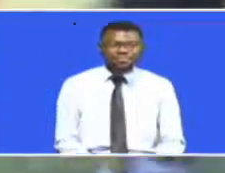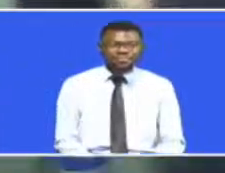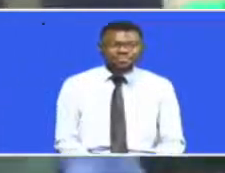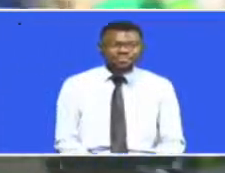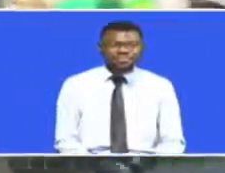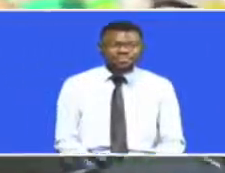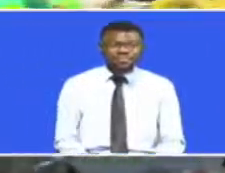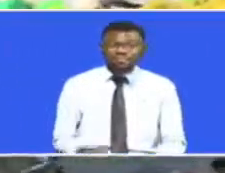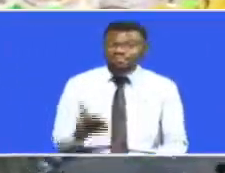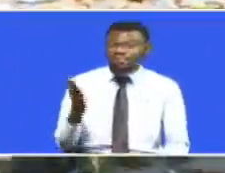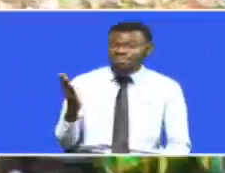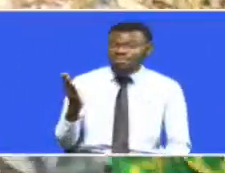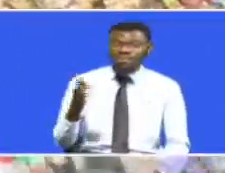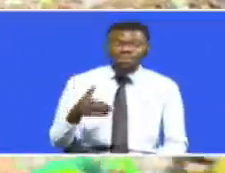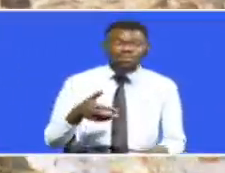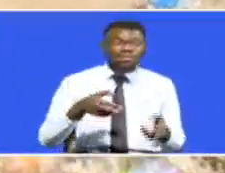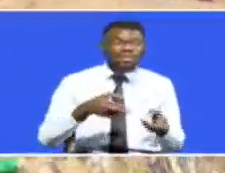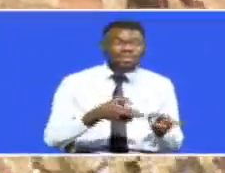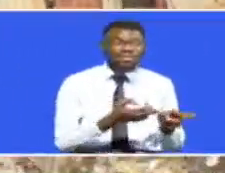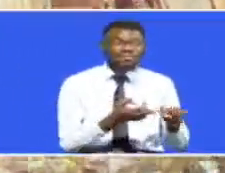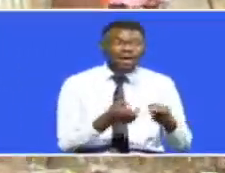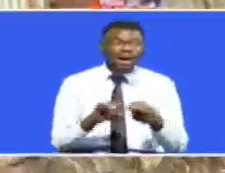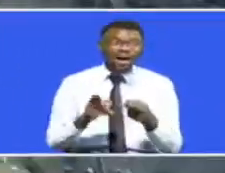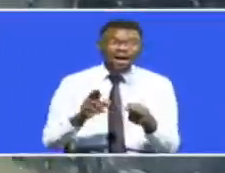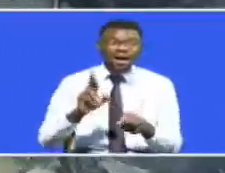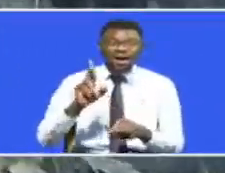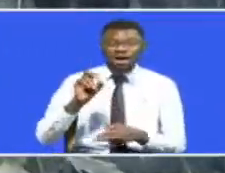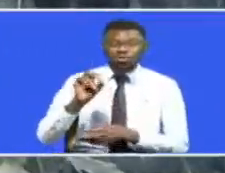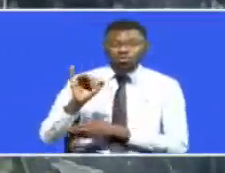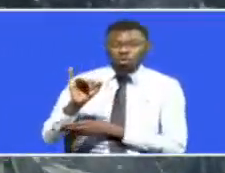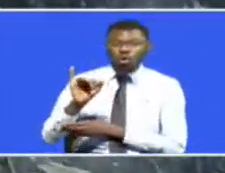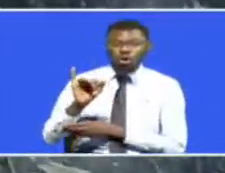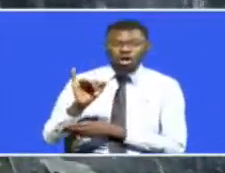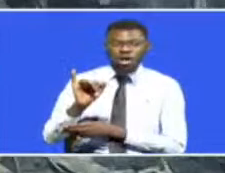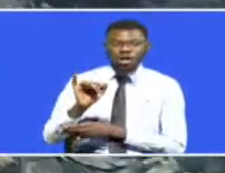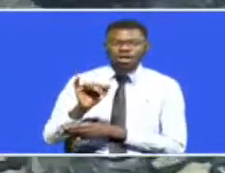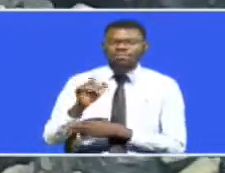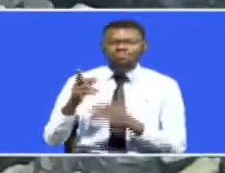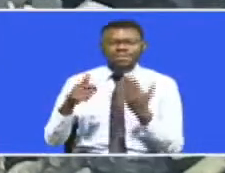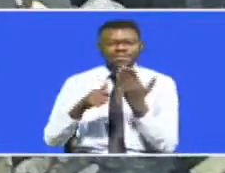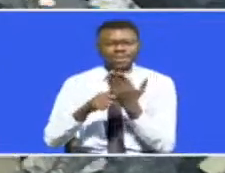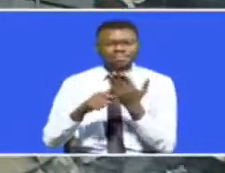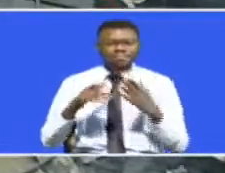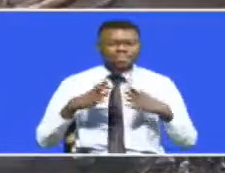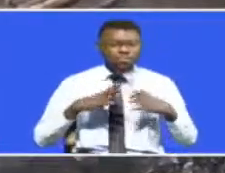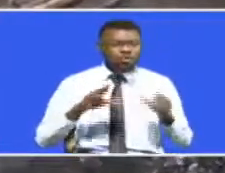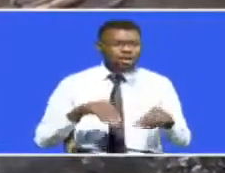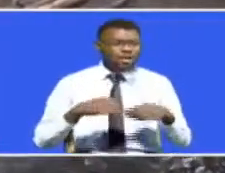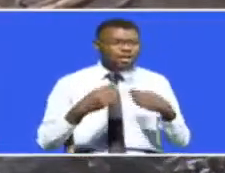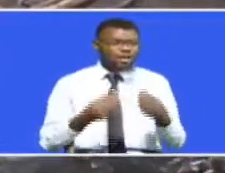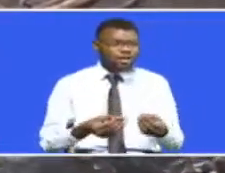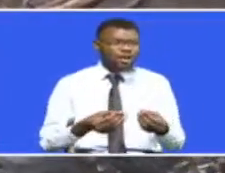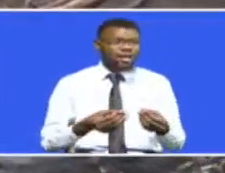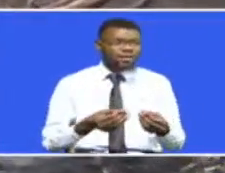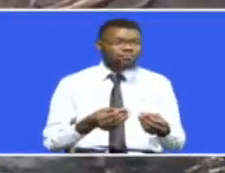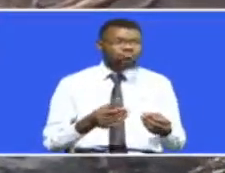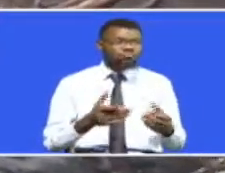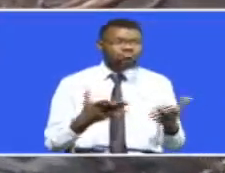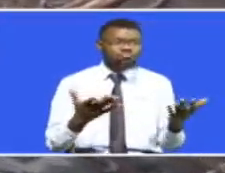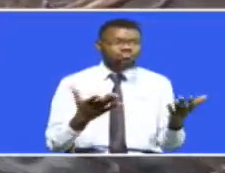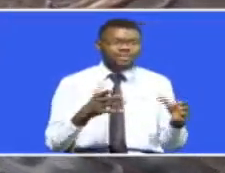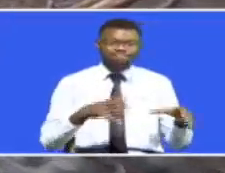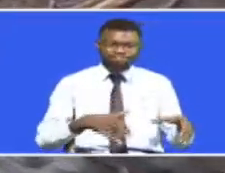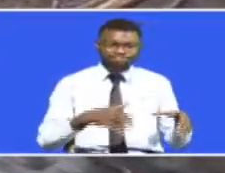This is River Roe. In local name, they call it Roe. This is where brewing pots are set